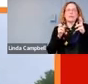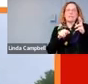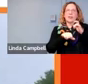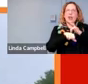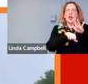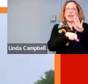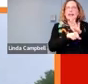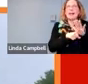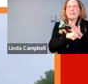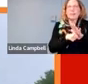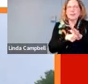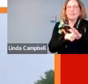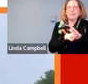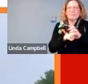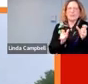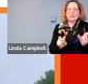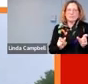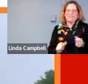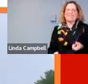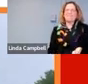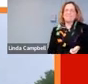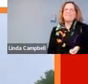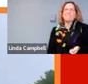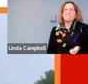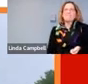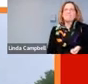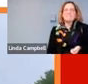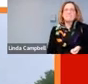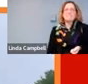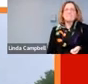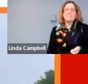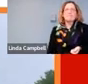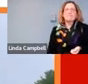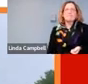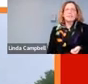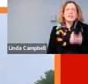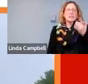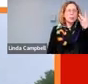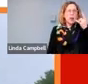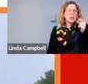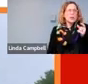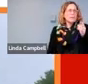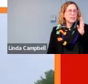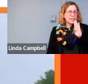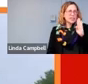to hopefully get them early enough where we can do something about this.